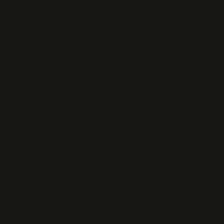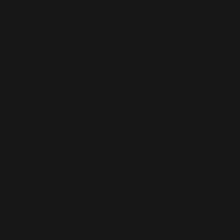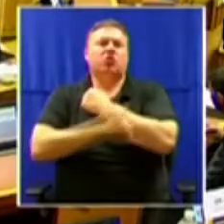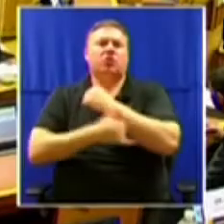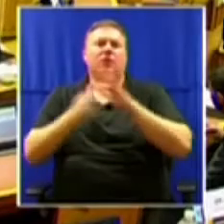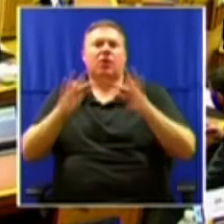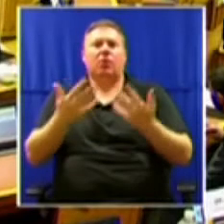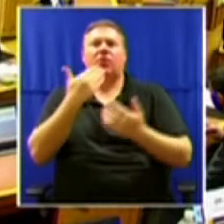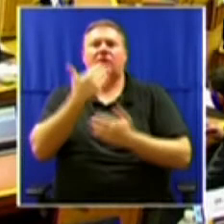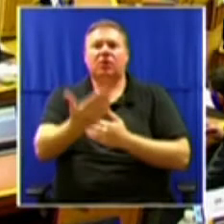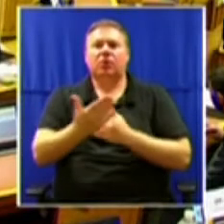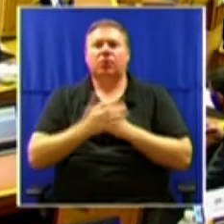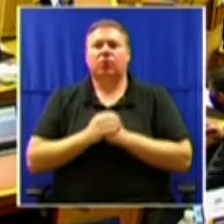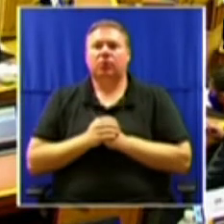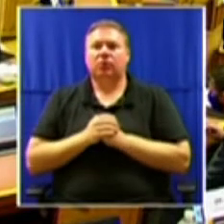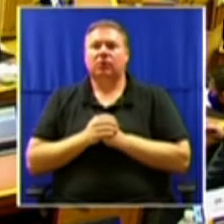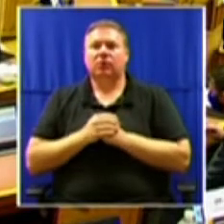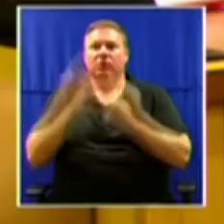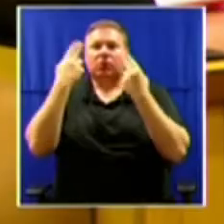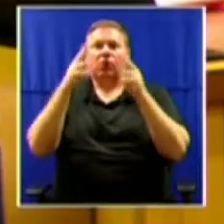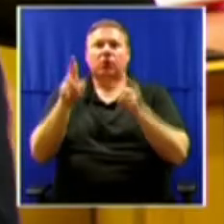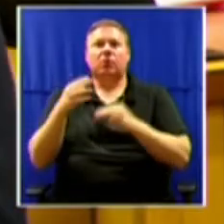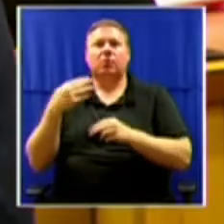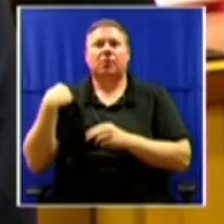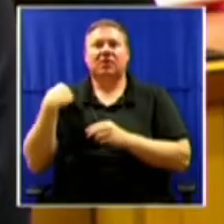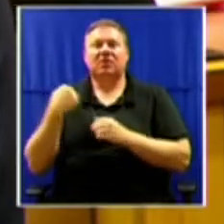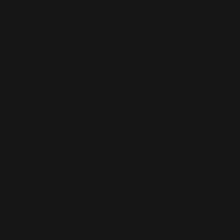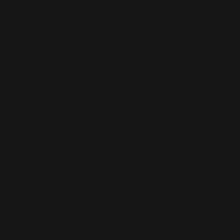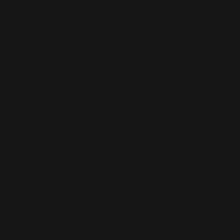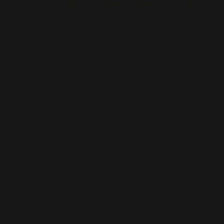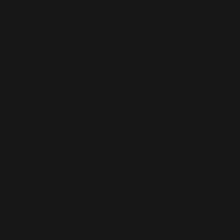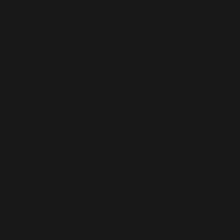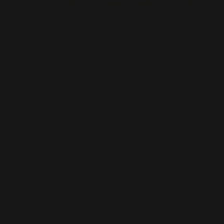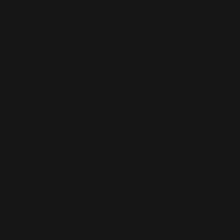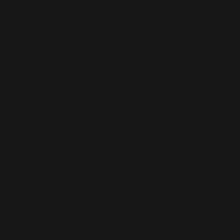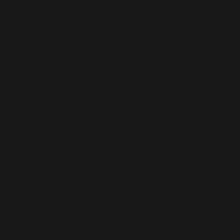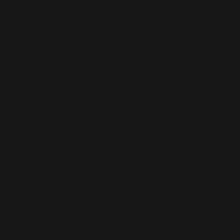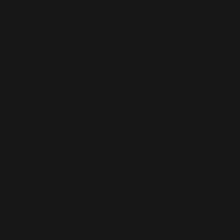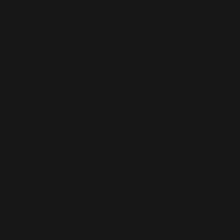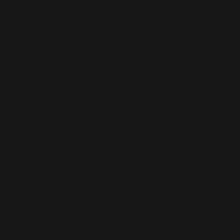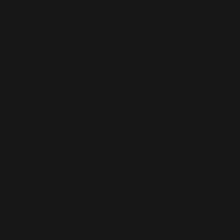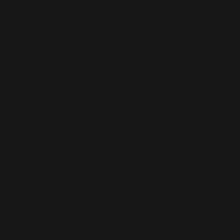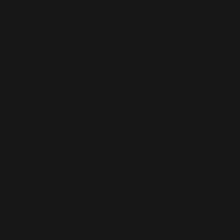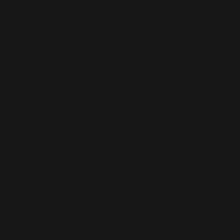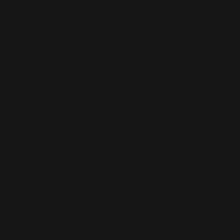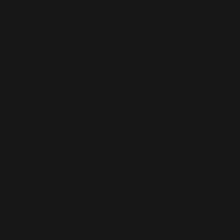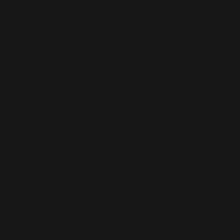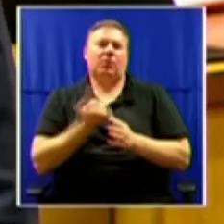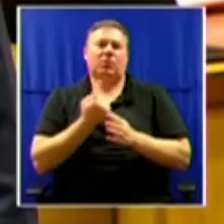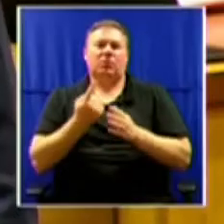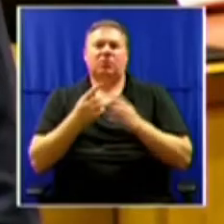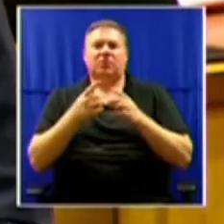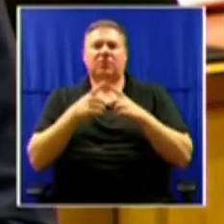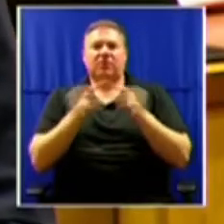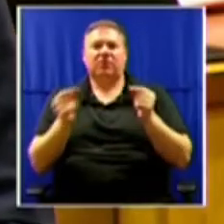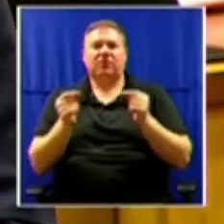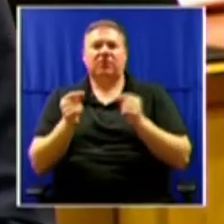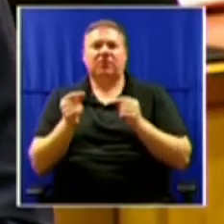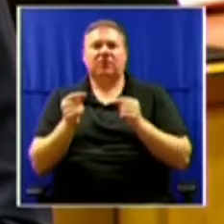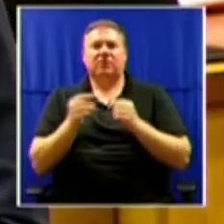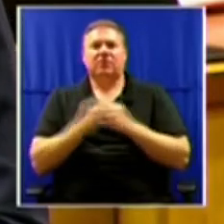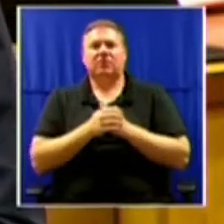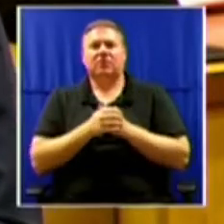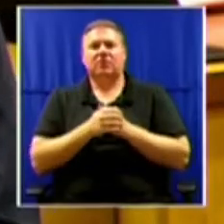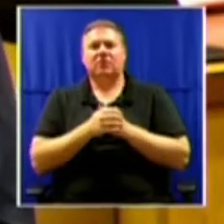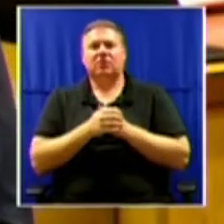The Honorable the Minister. Yeah, the only way we can really finish overcrowding is to finish crime in this